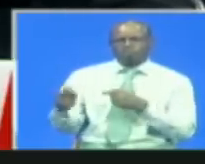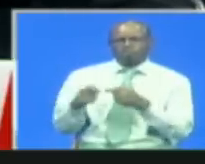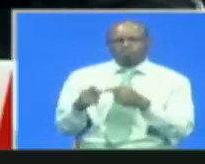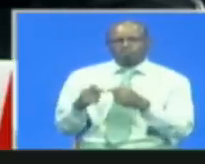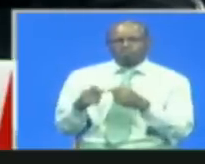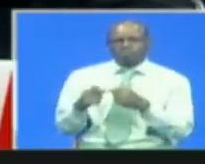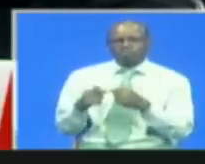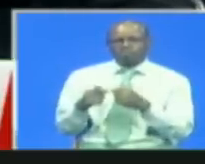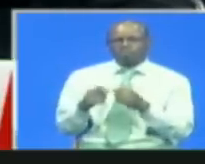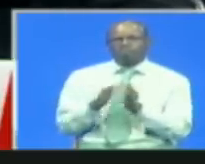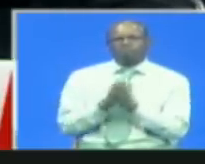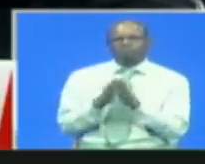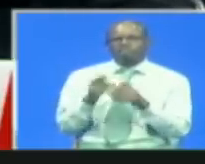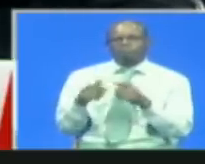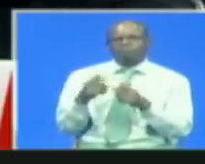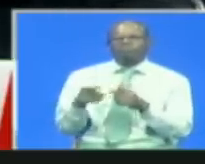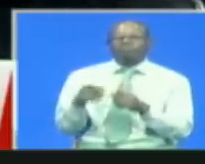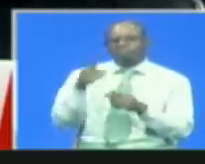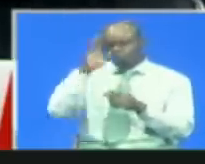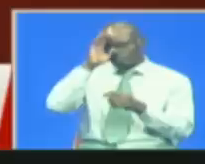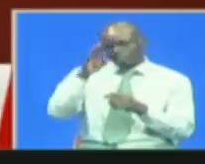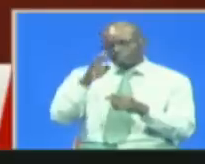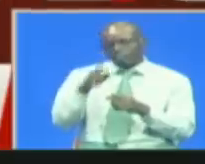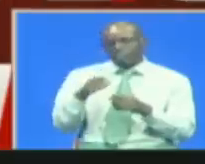NTV's Investigates Caught to Court.